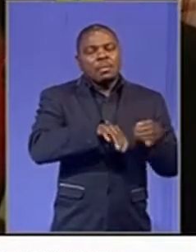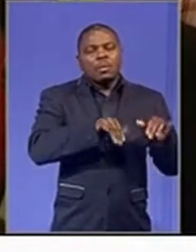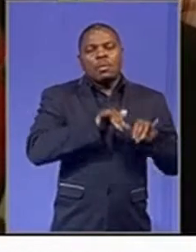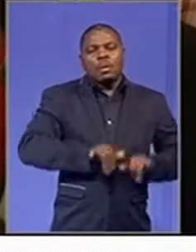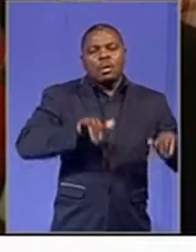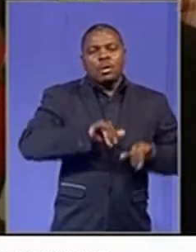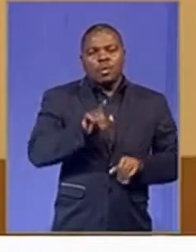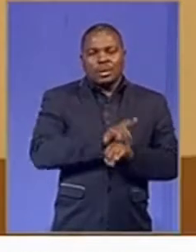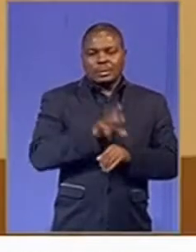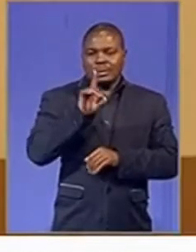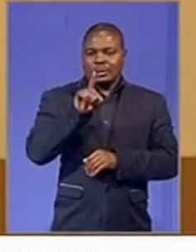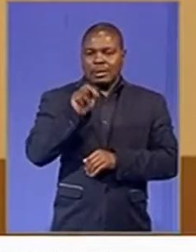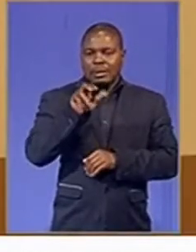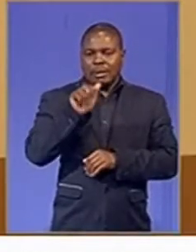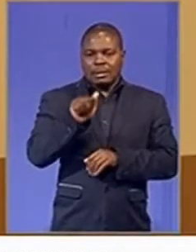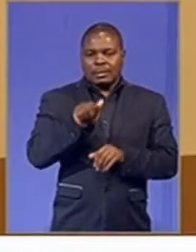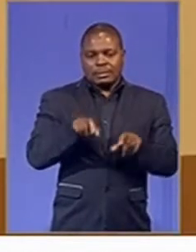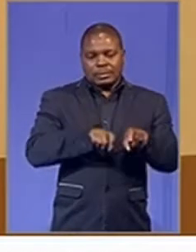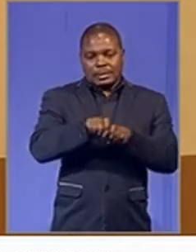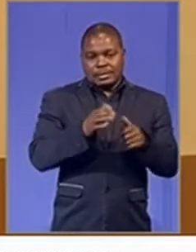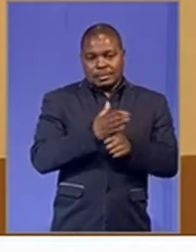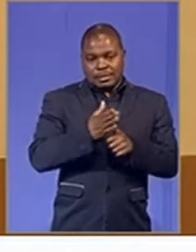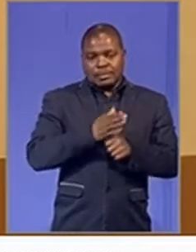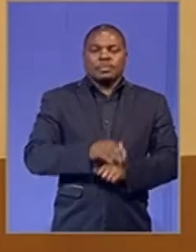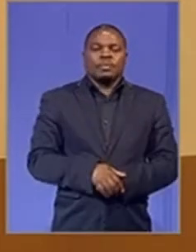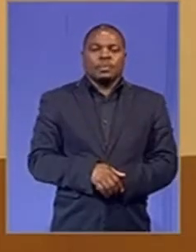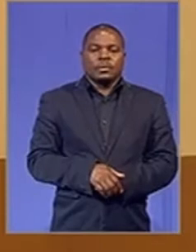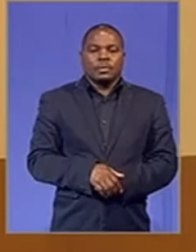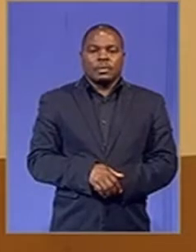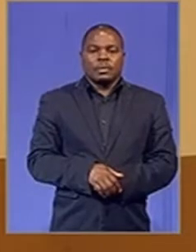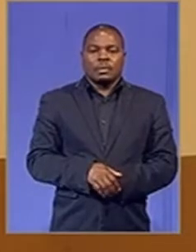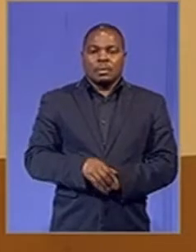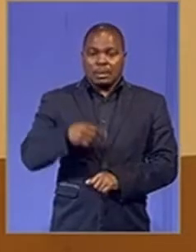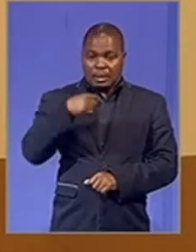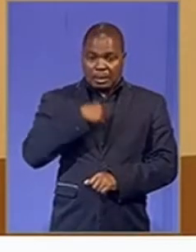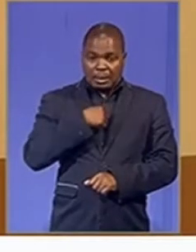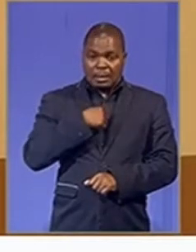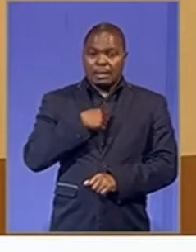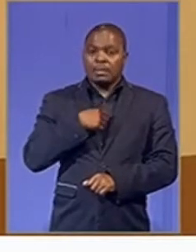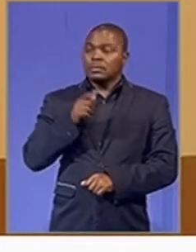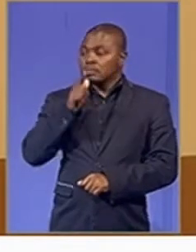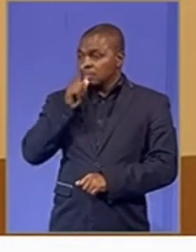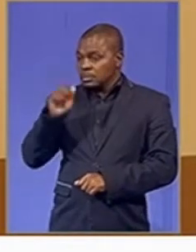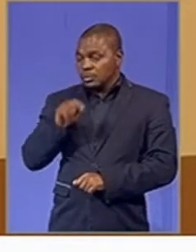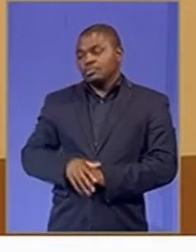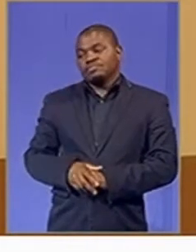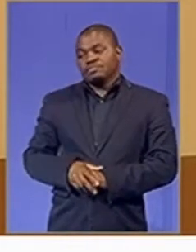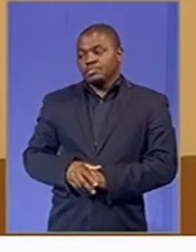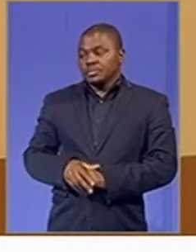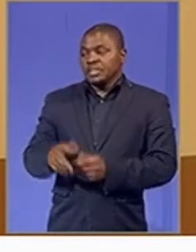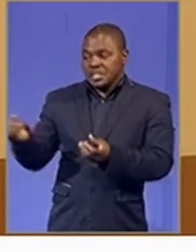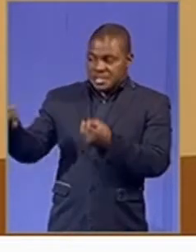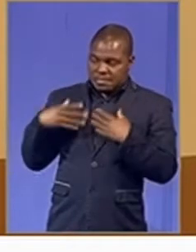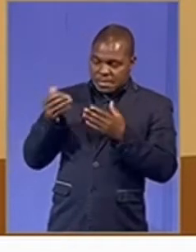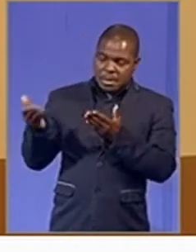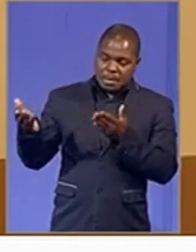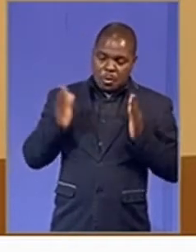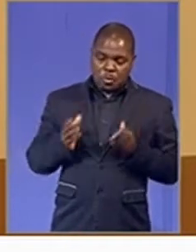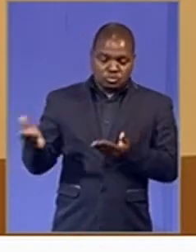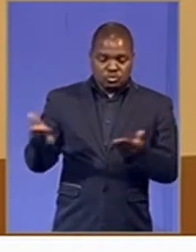DNA. They released the bodies when I said you will now need to go to court and answer